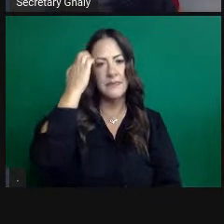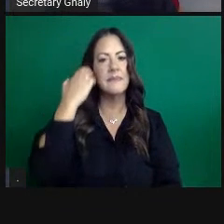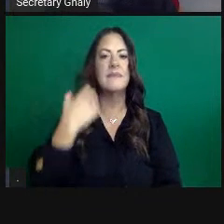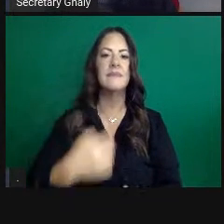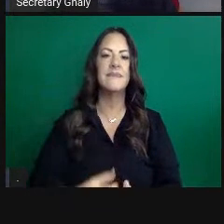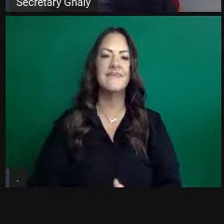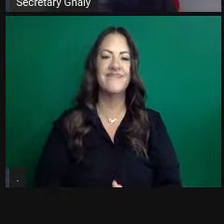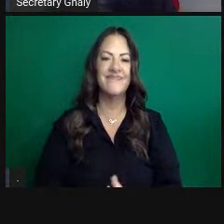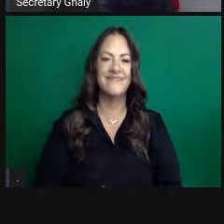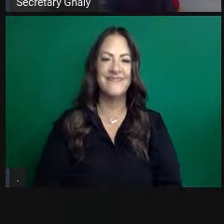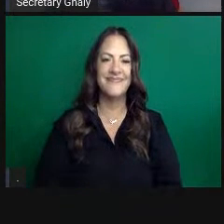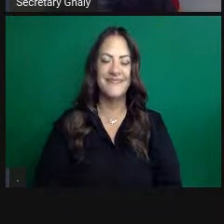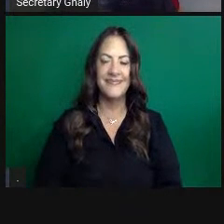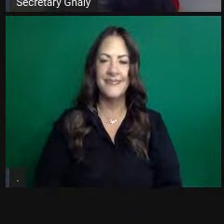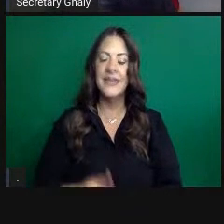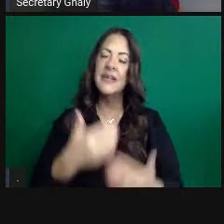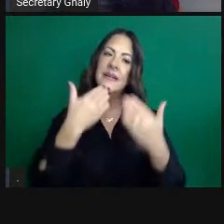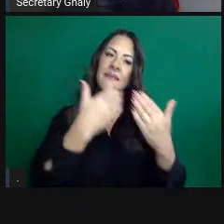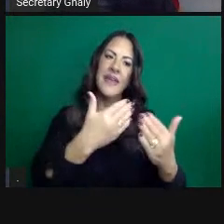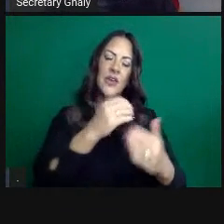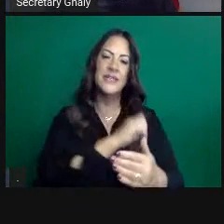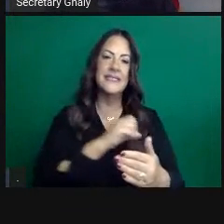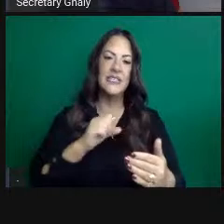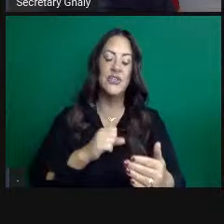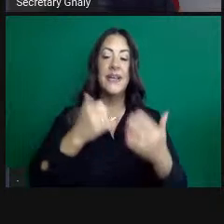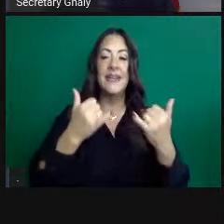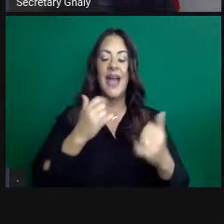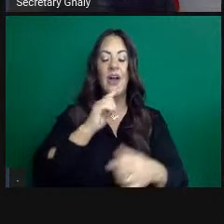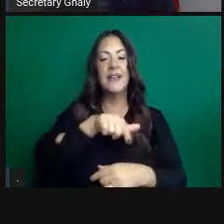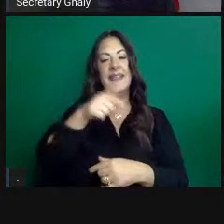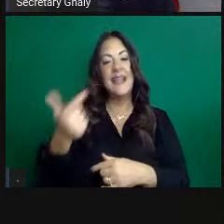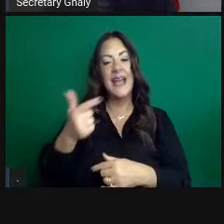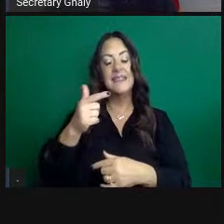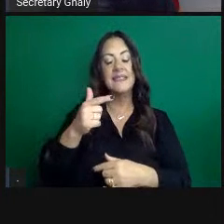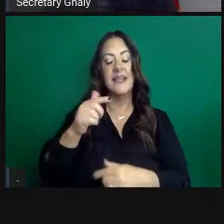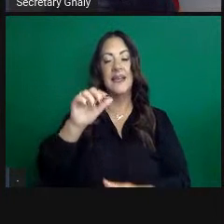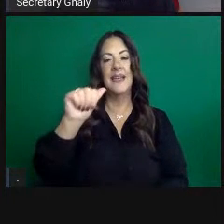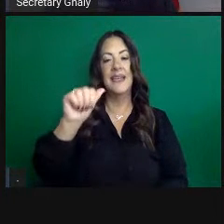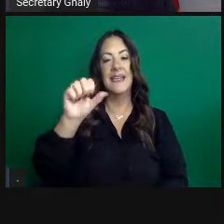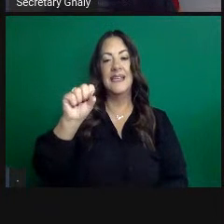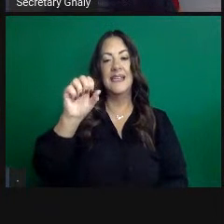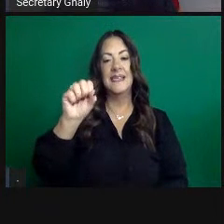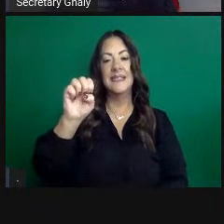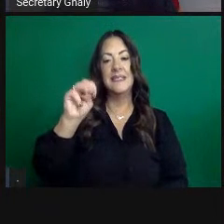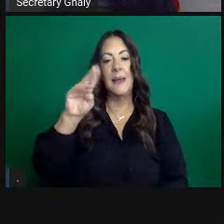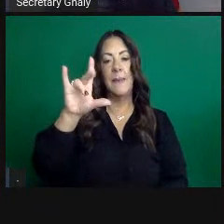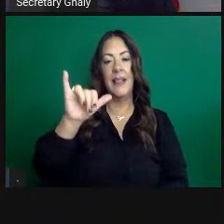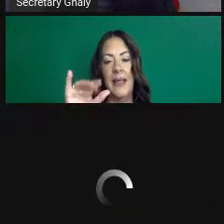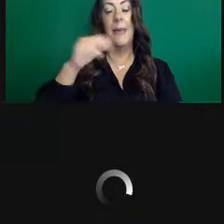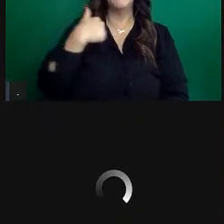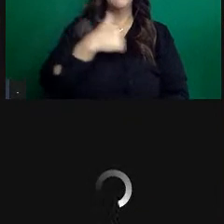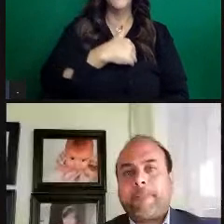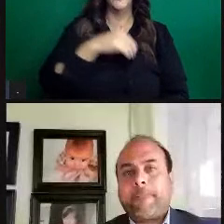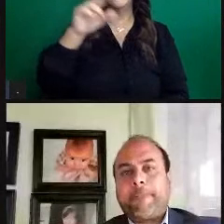to now turn to Assembly Member Nazarian to say some words as